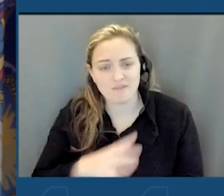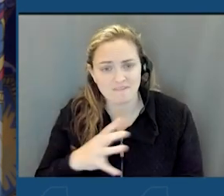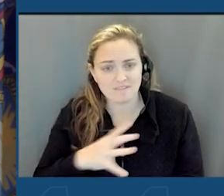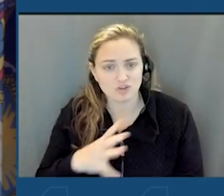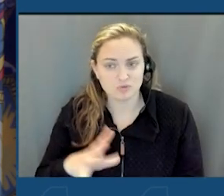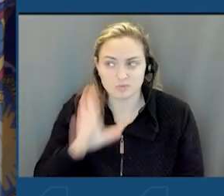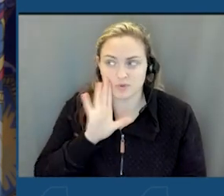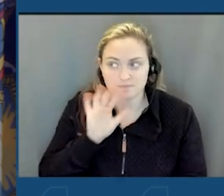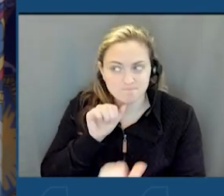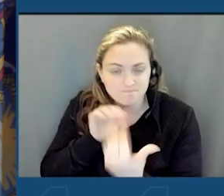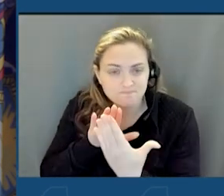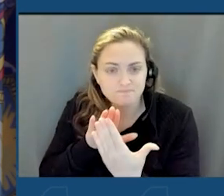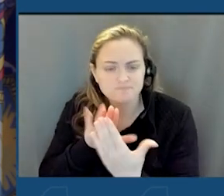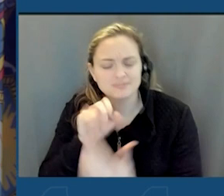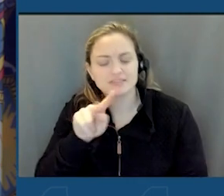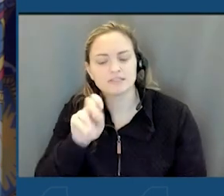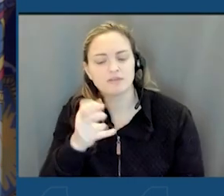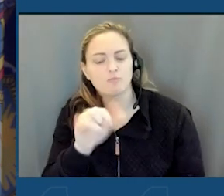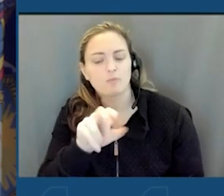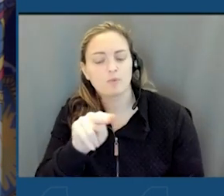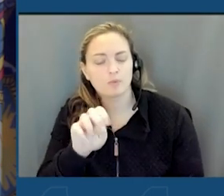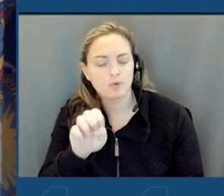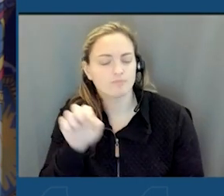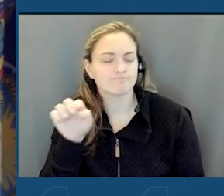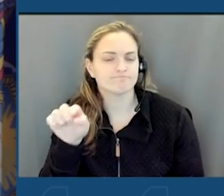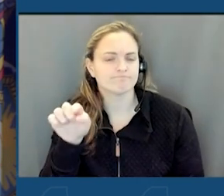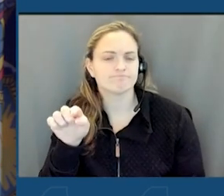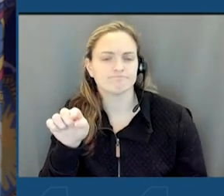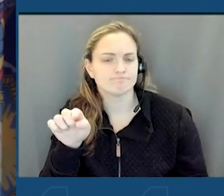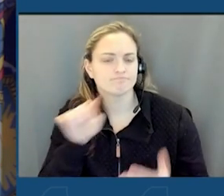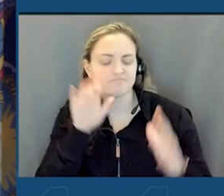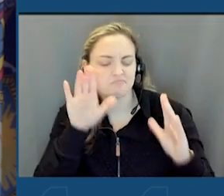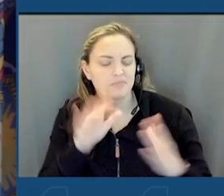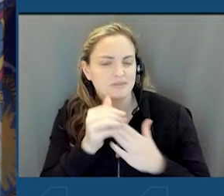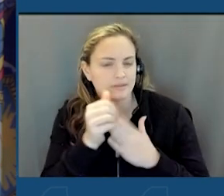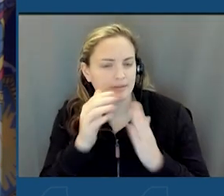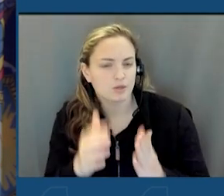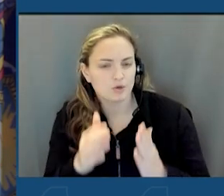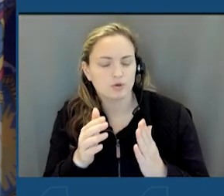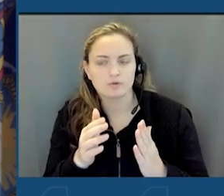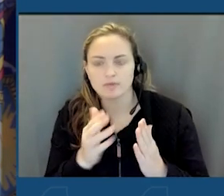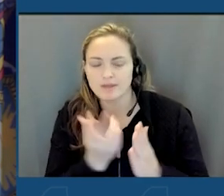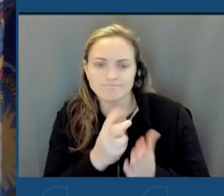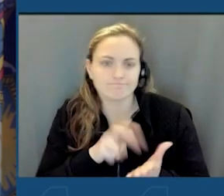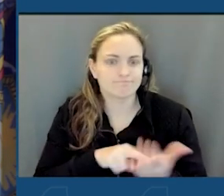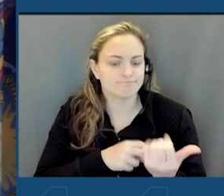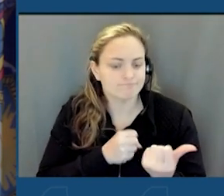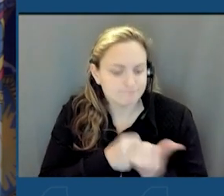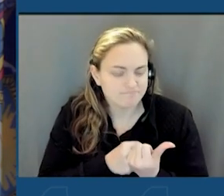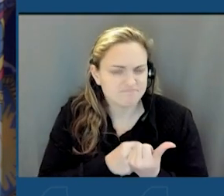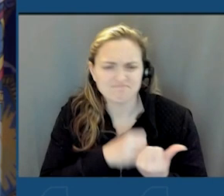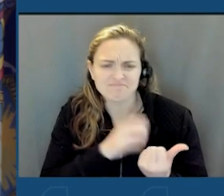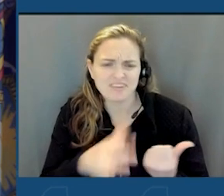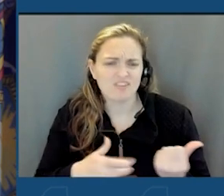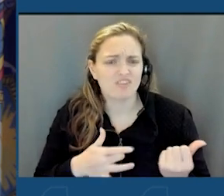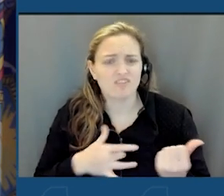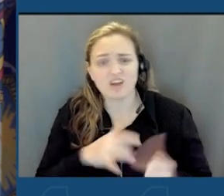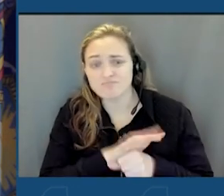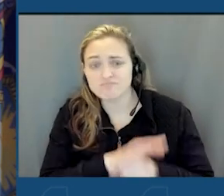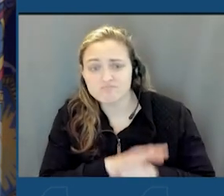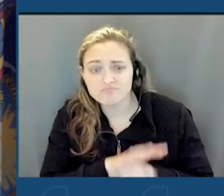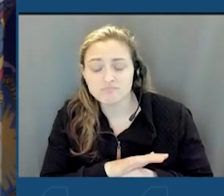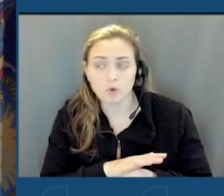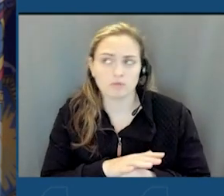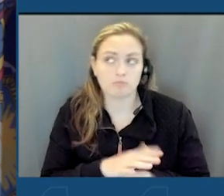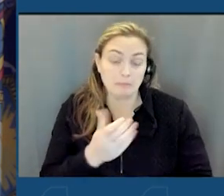face. But Steve Bellone has been that extraordinary leader who just rose up, who never felt the stress, maybe he didn't show the stress,